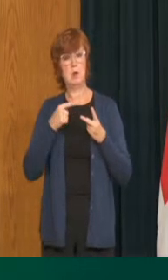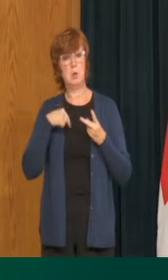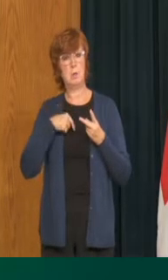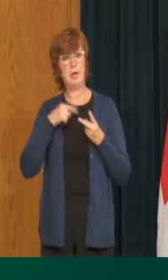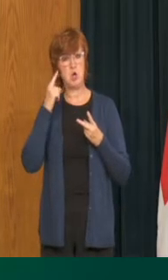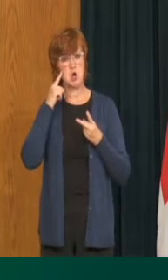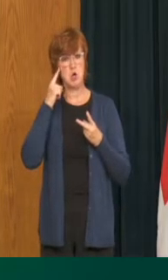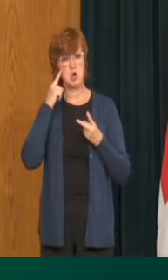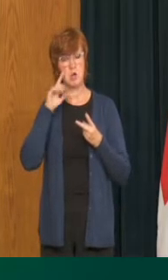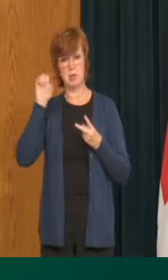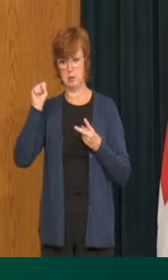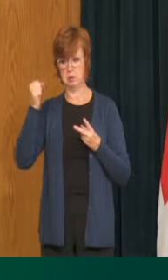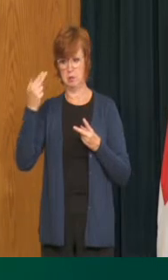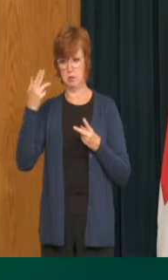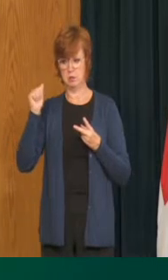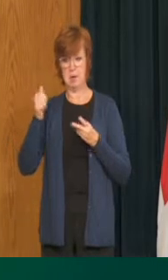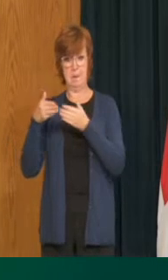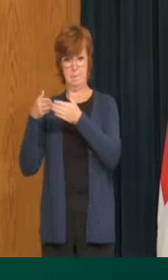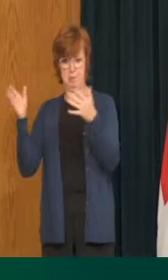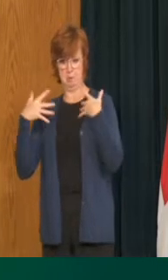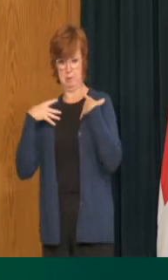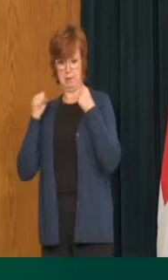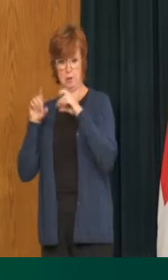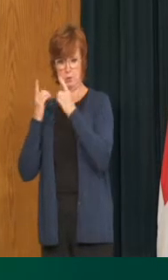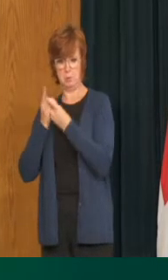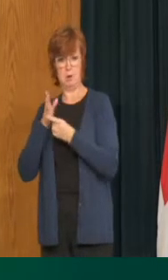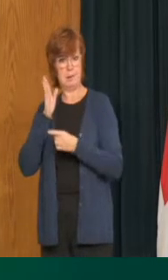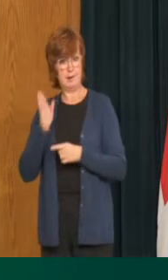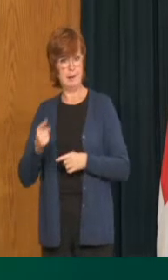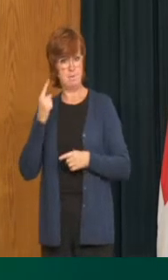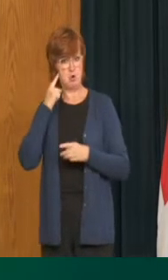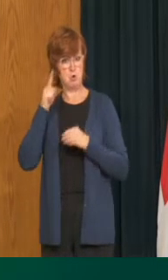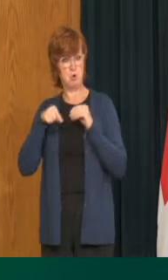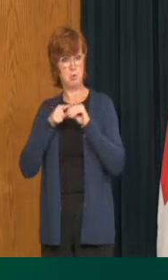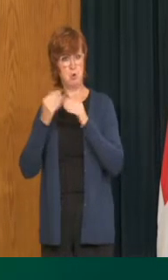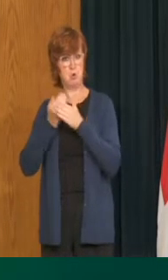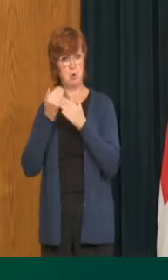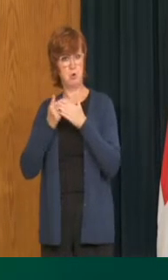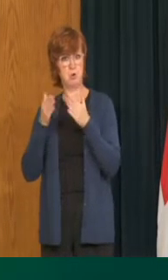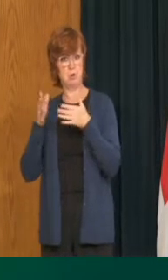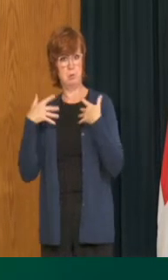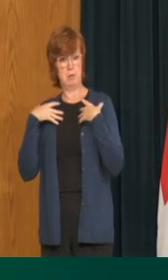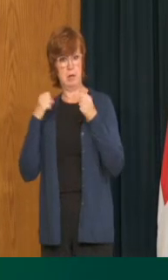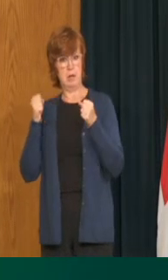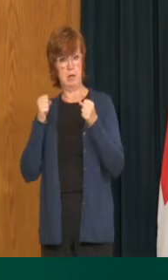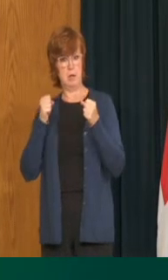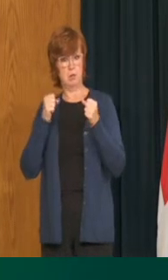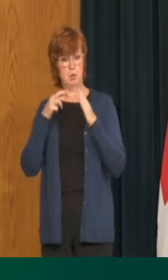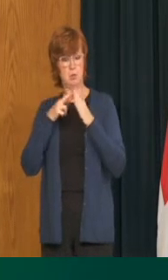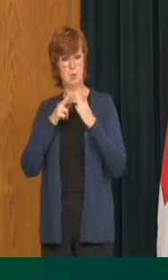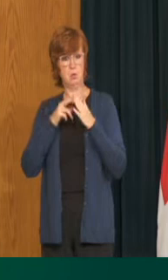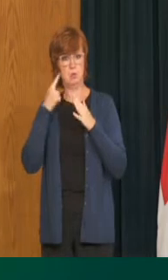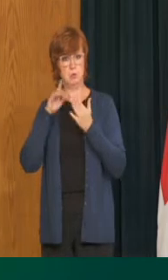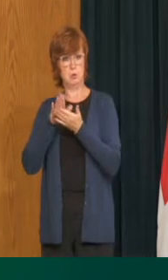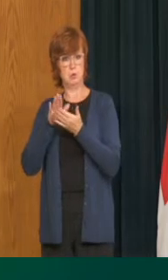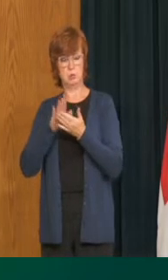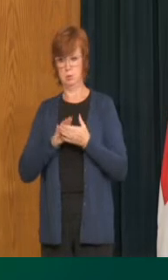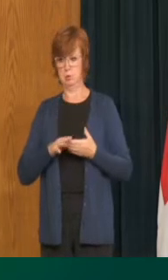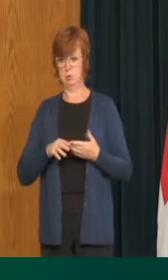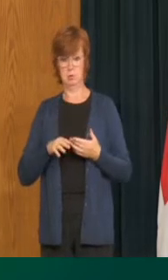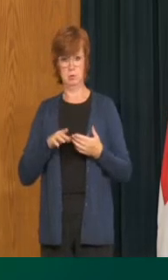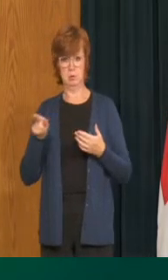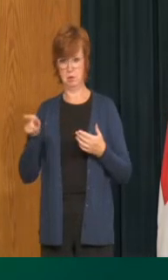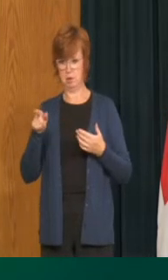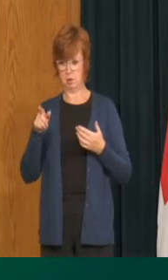that the Saskatchewan Health Authority Public Health was not informed of the new public health measures for school, things around contact tracing